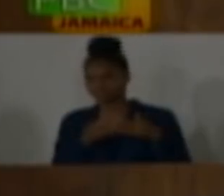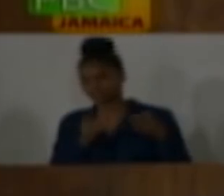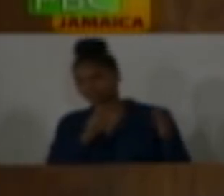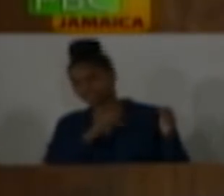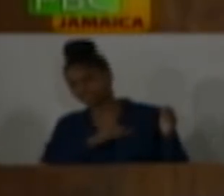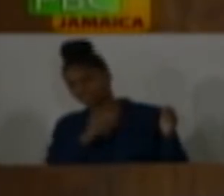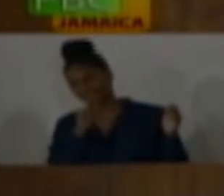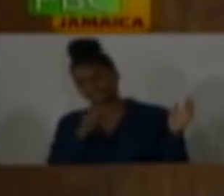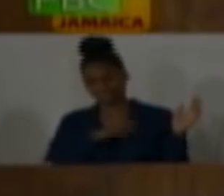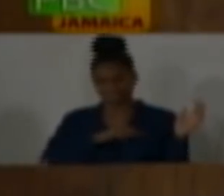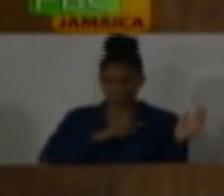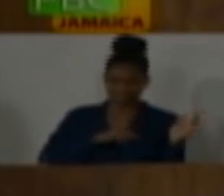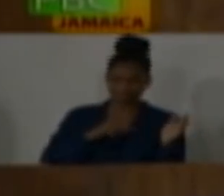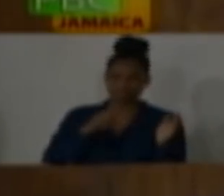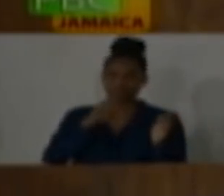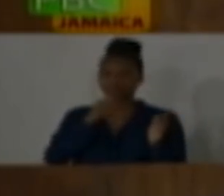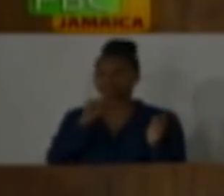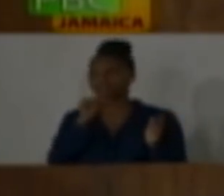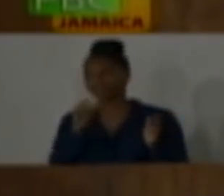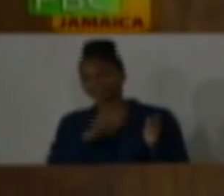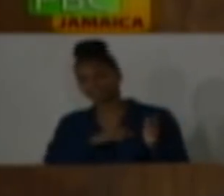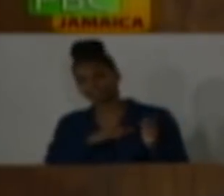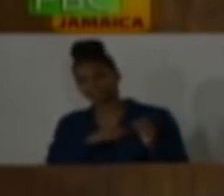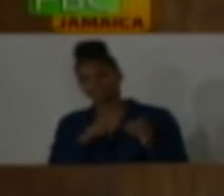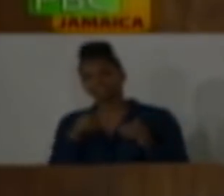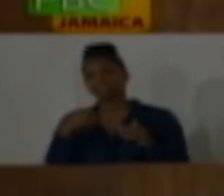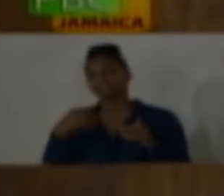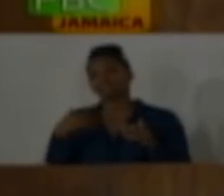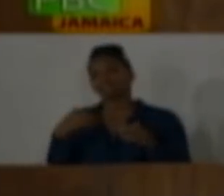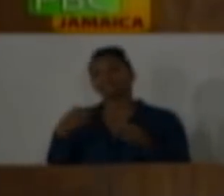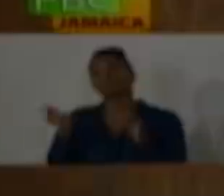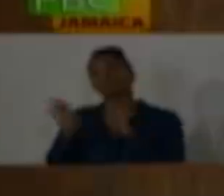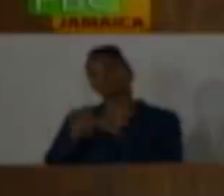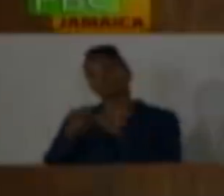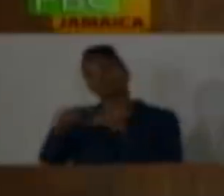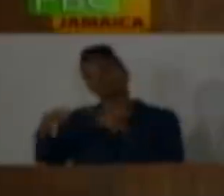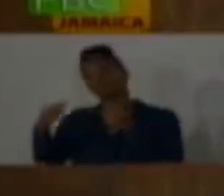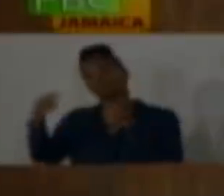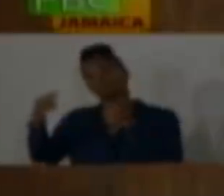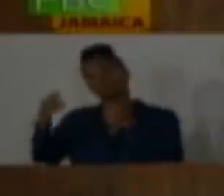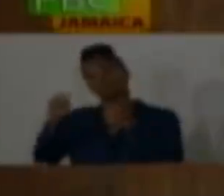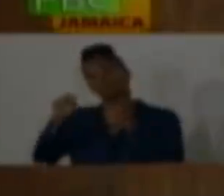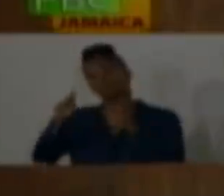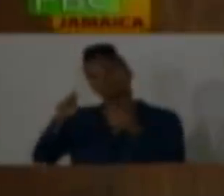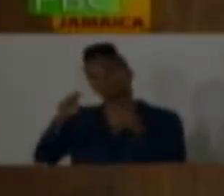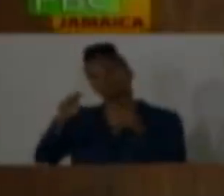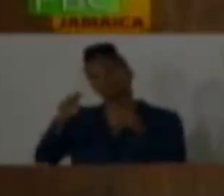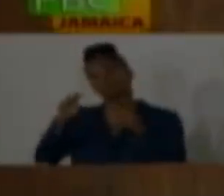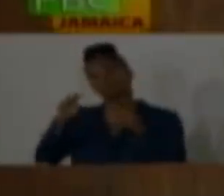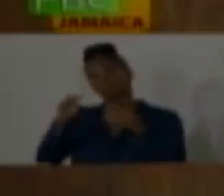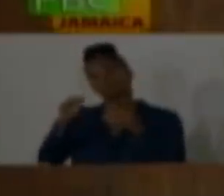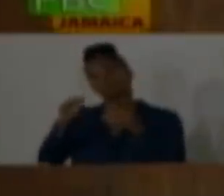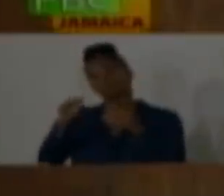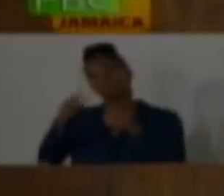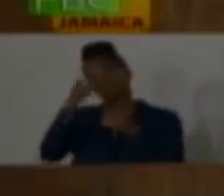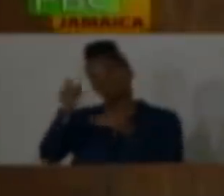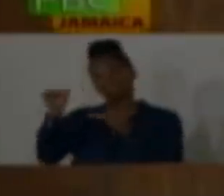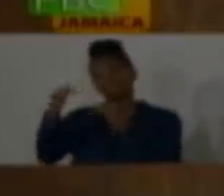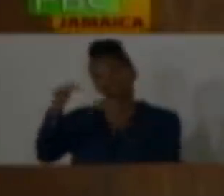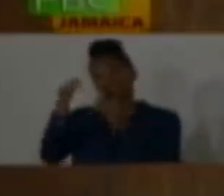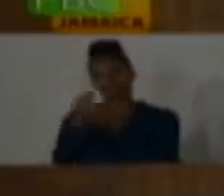the fine or pleading not guilty and fighting the case, and it goes to trial and uses up court time. Because the levels of the